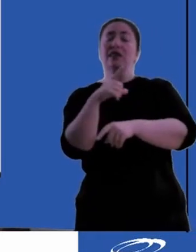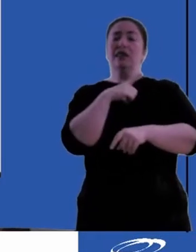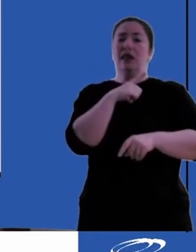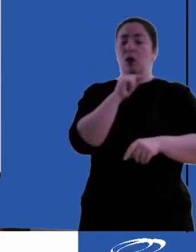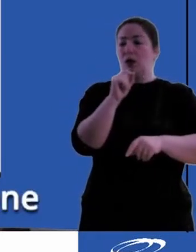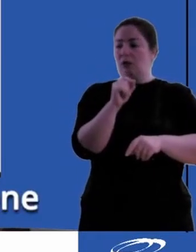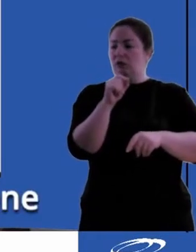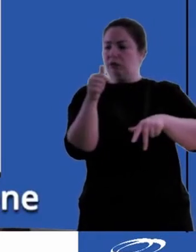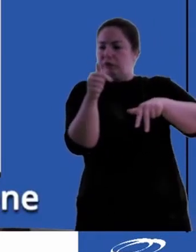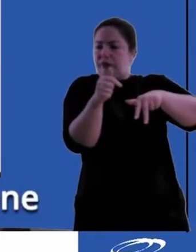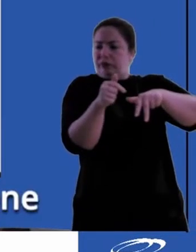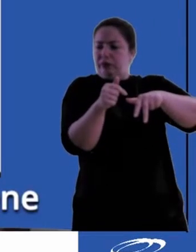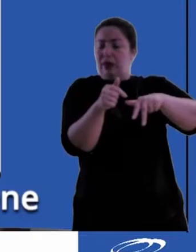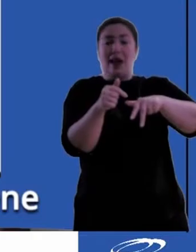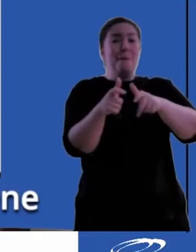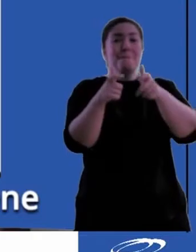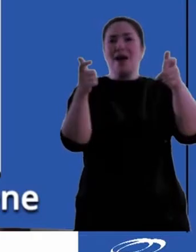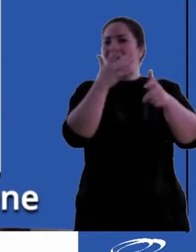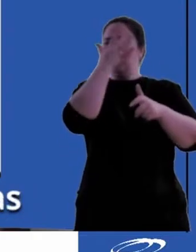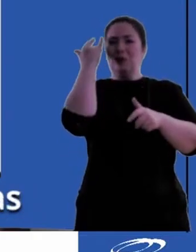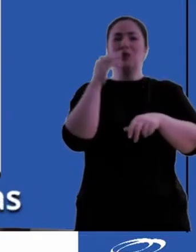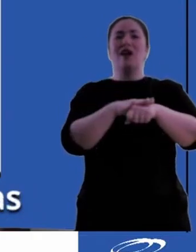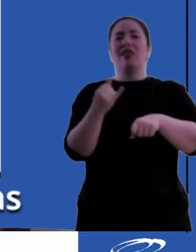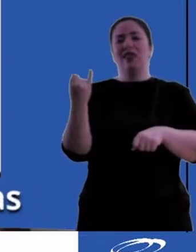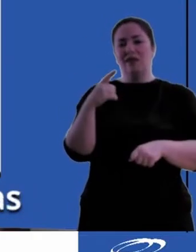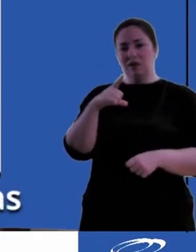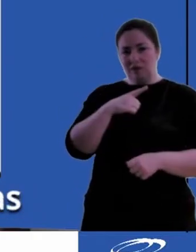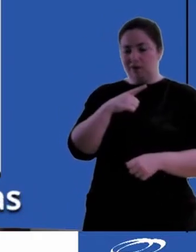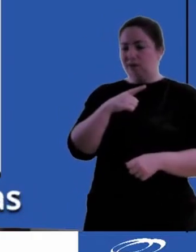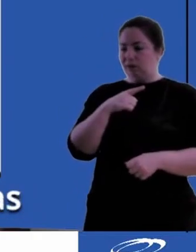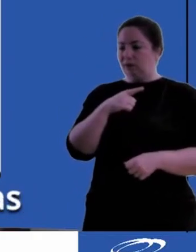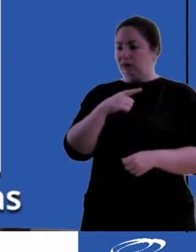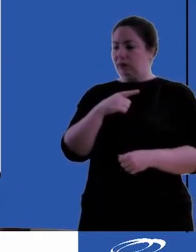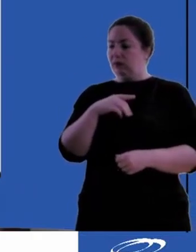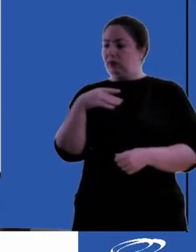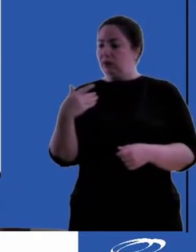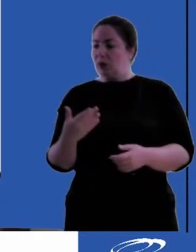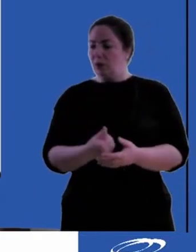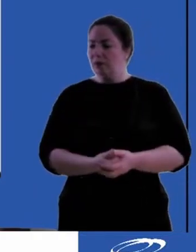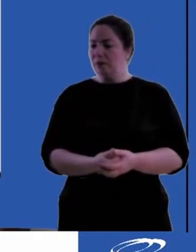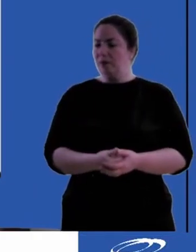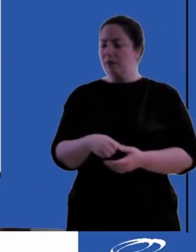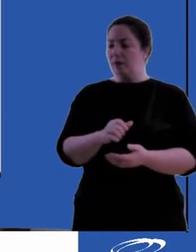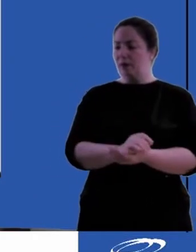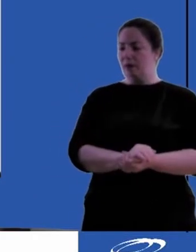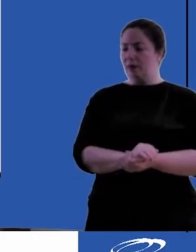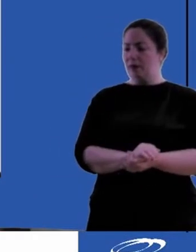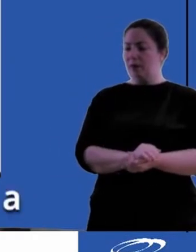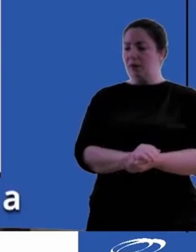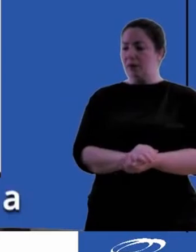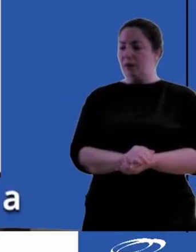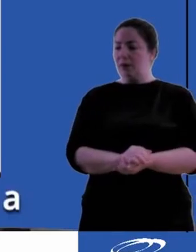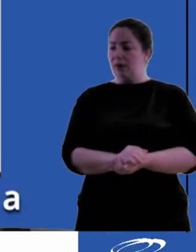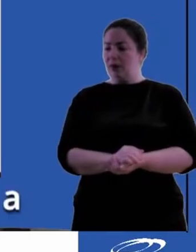we compared 16S ribosomal RNA gene PCR and sequencing to culture. So there are two things that I walk away with looking at this. First of